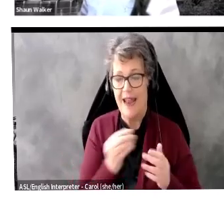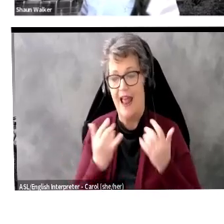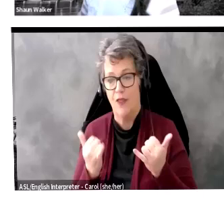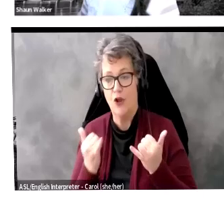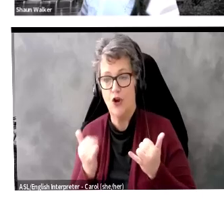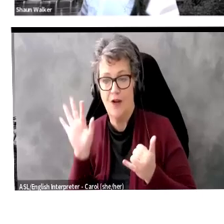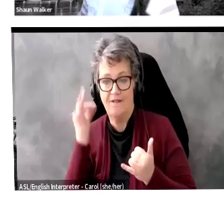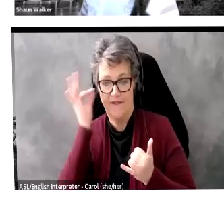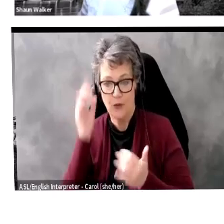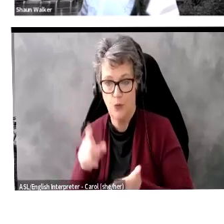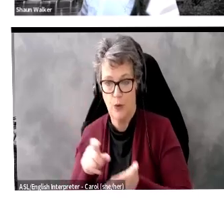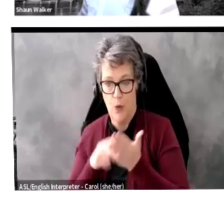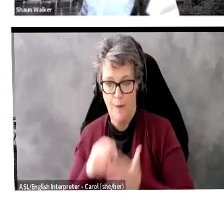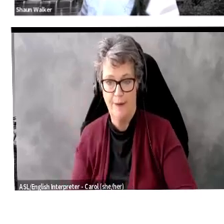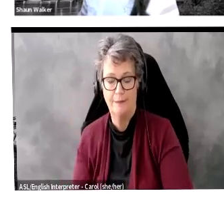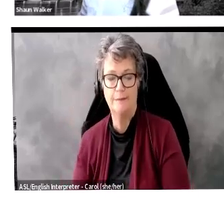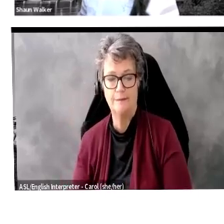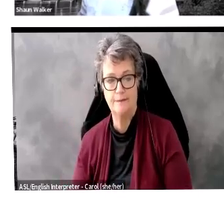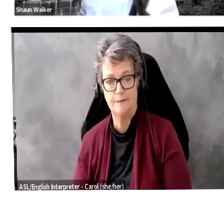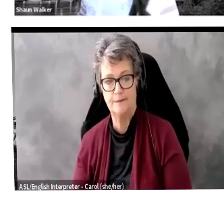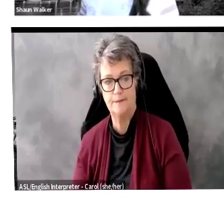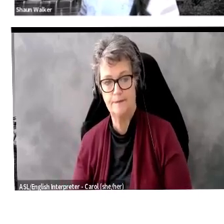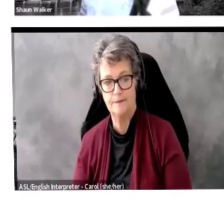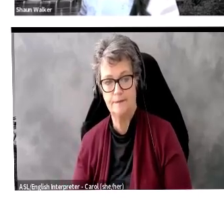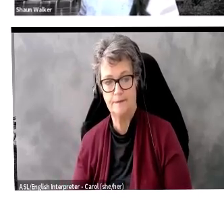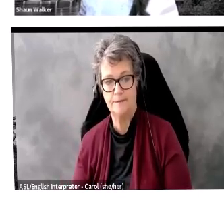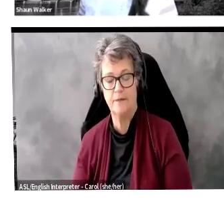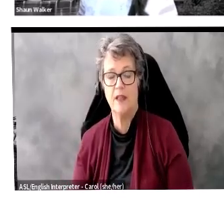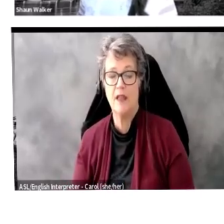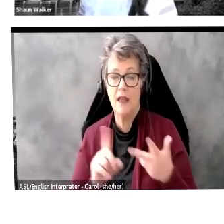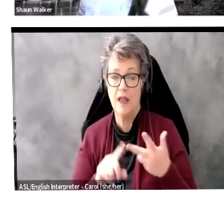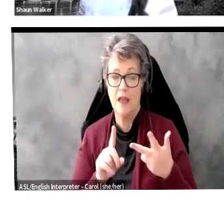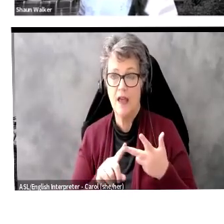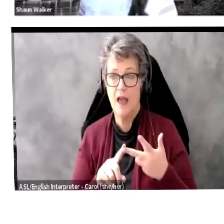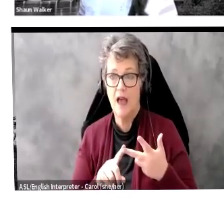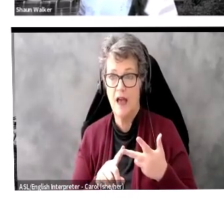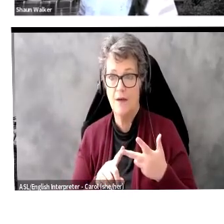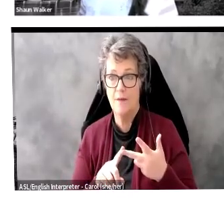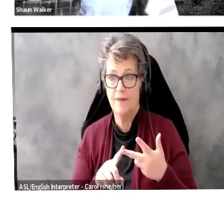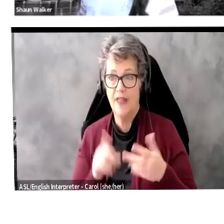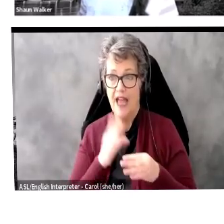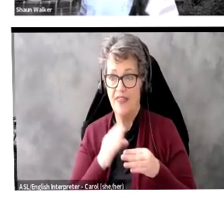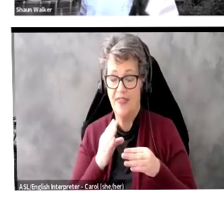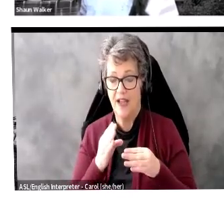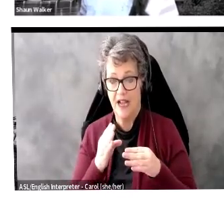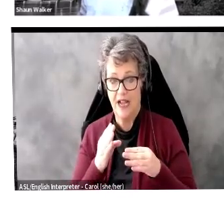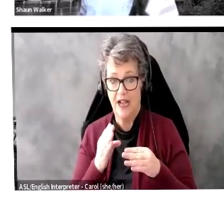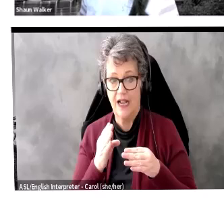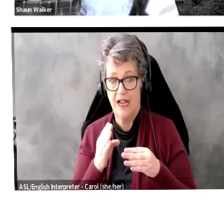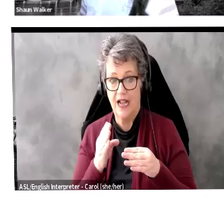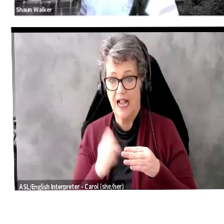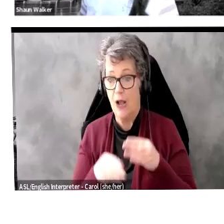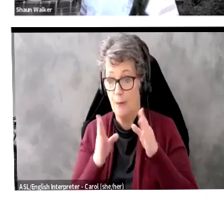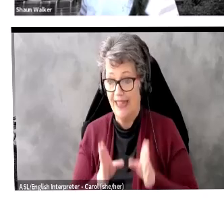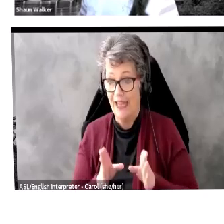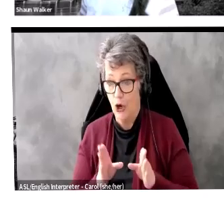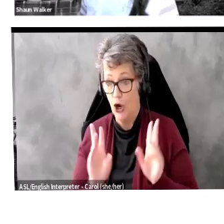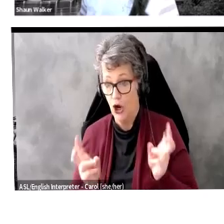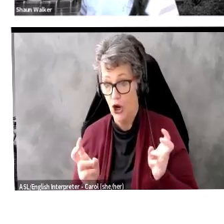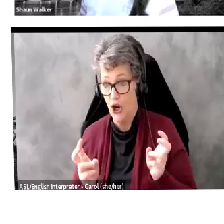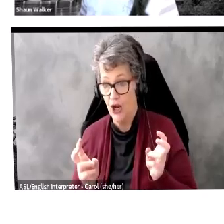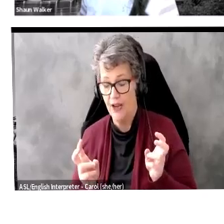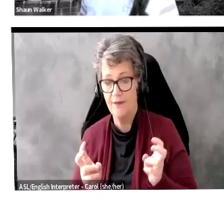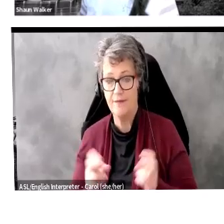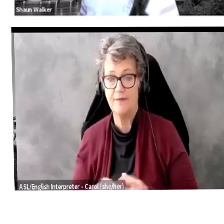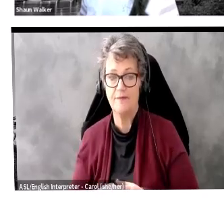current federal requirements. And then for the coding implications